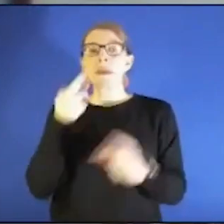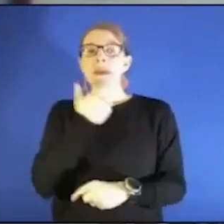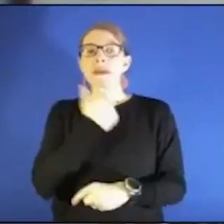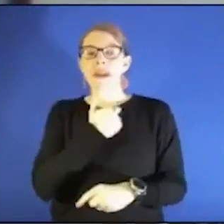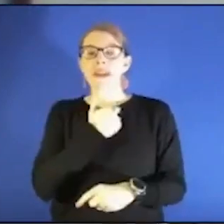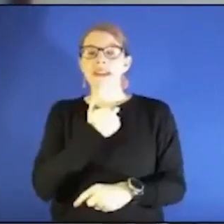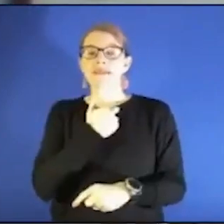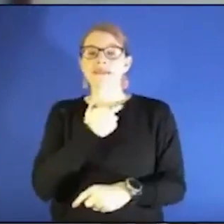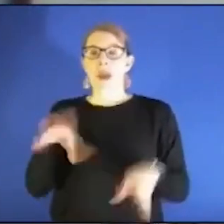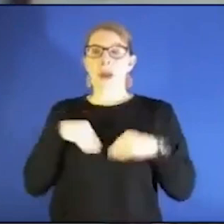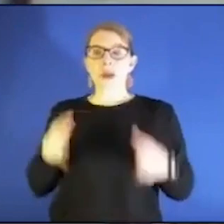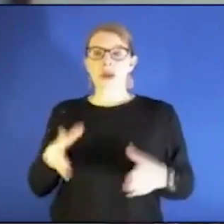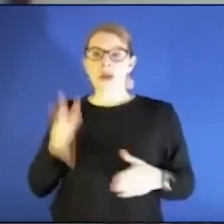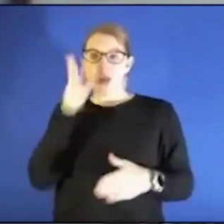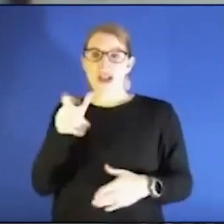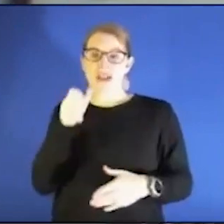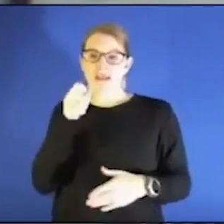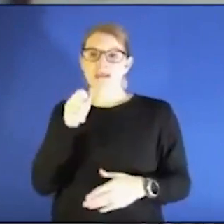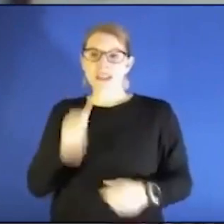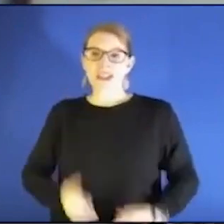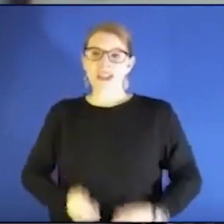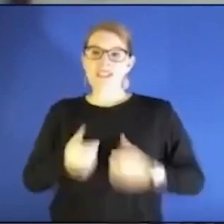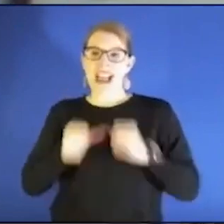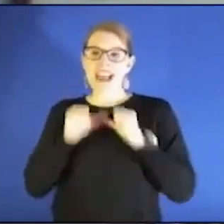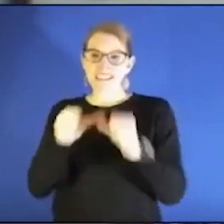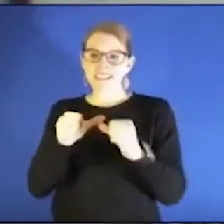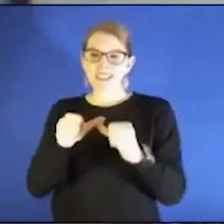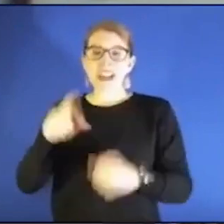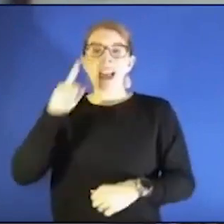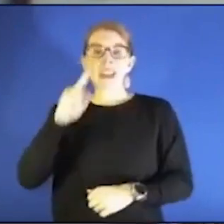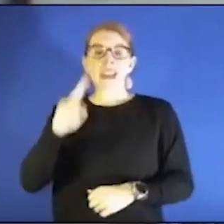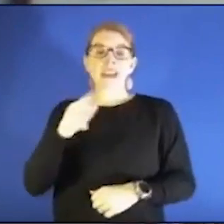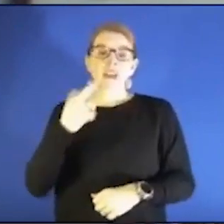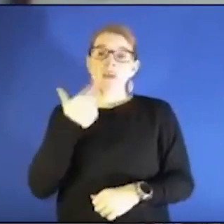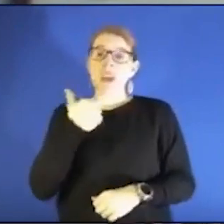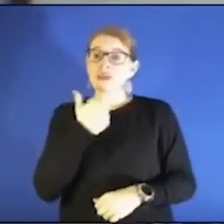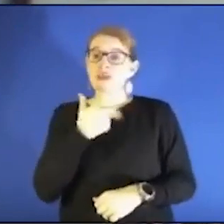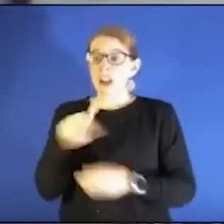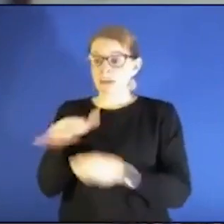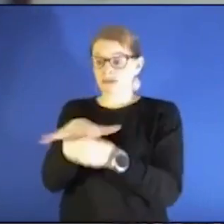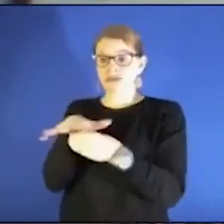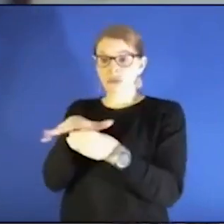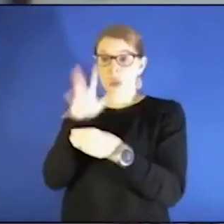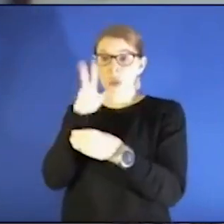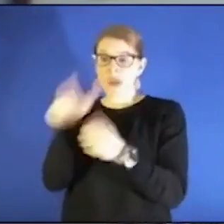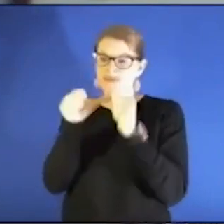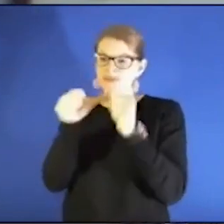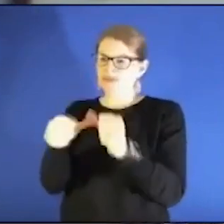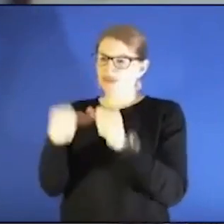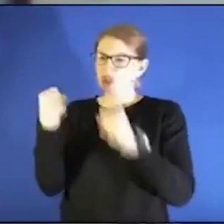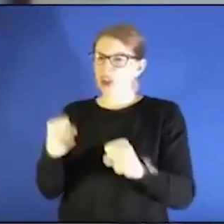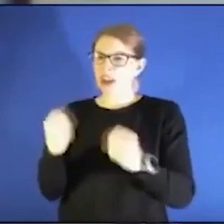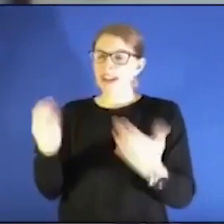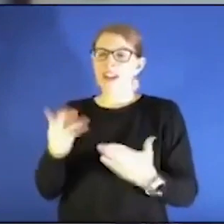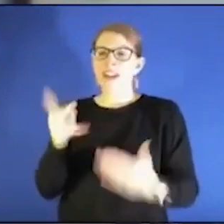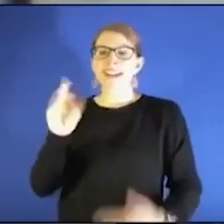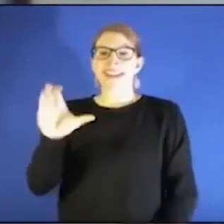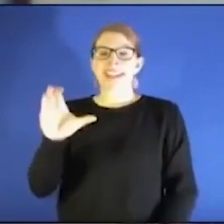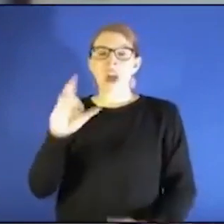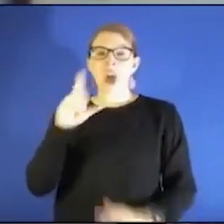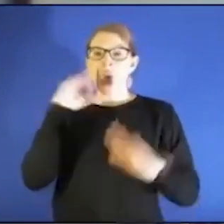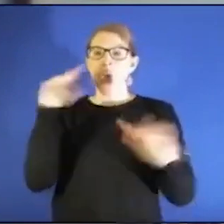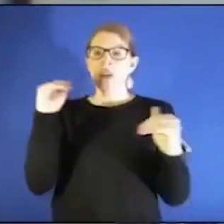will survive. And I think the restaurant scene will stay strong in Kansas City. Hopefully we can get all this behind us